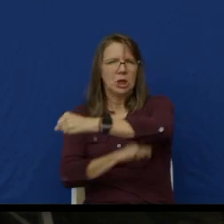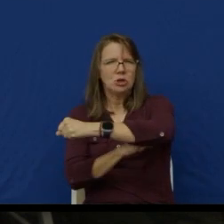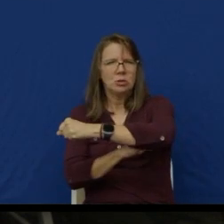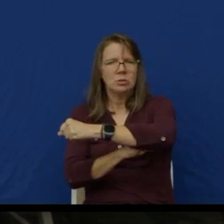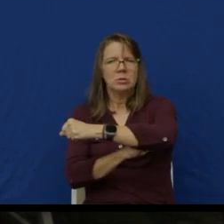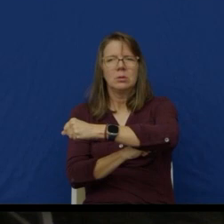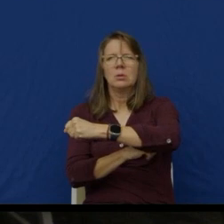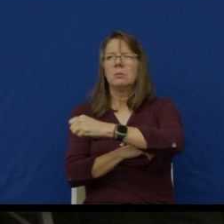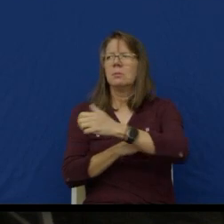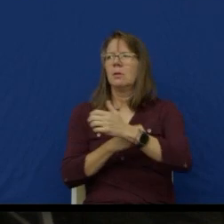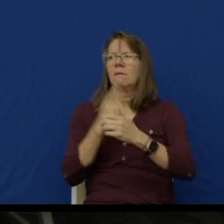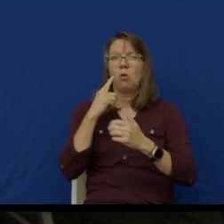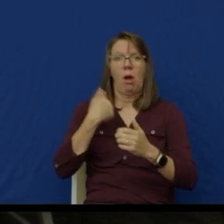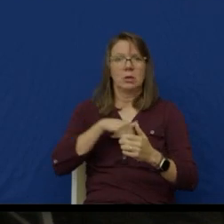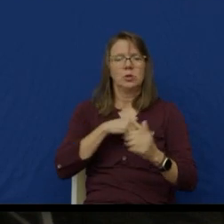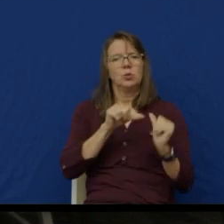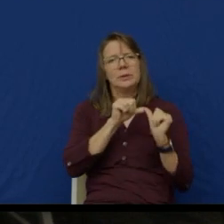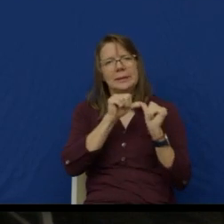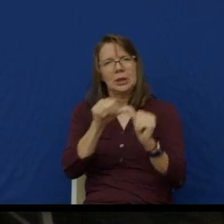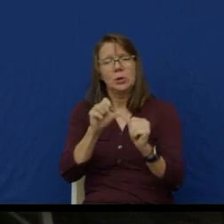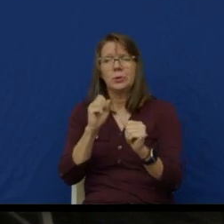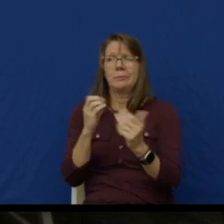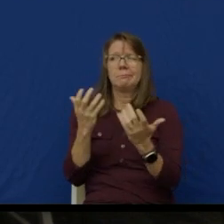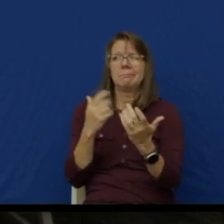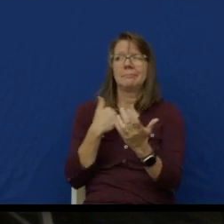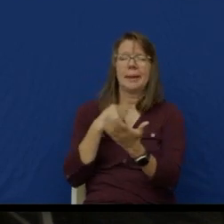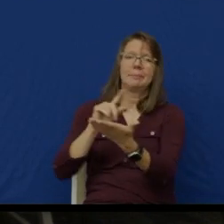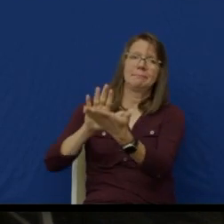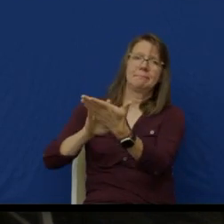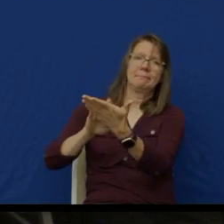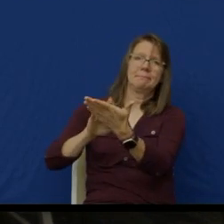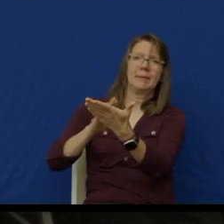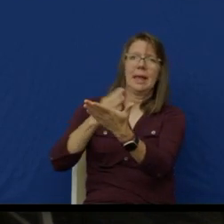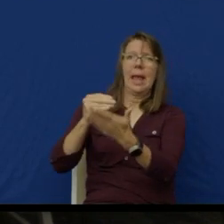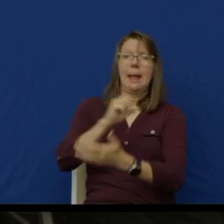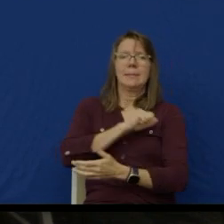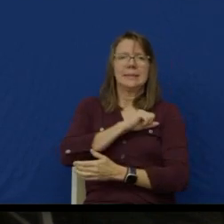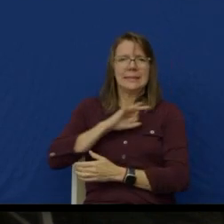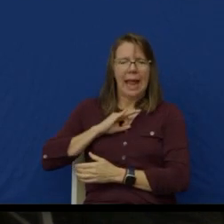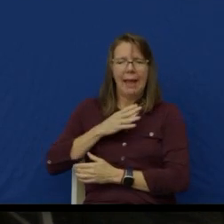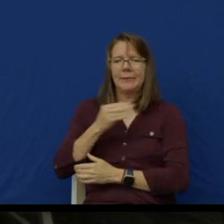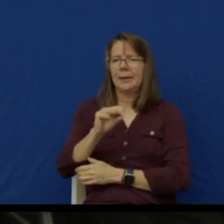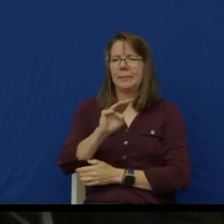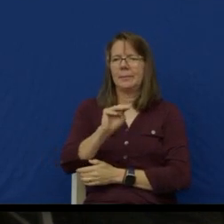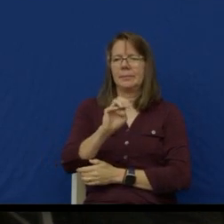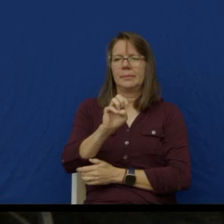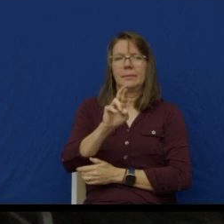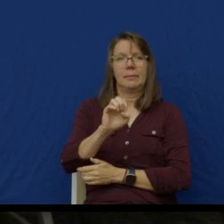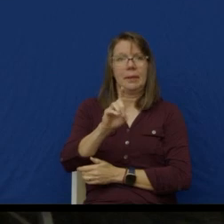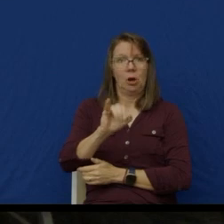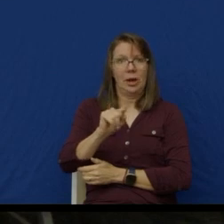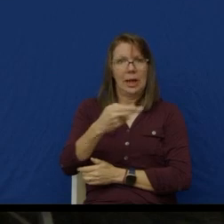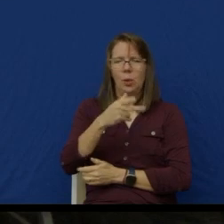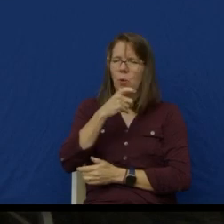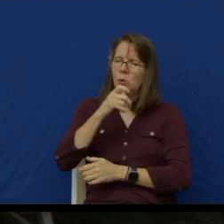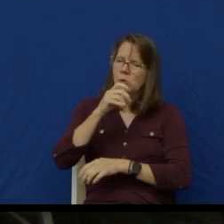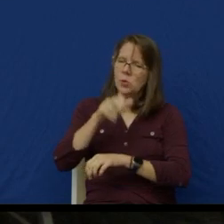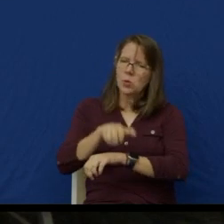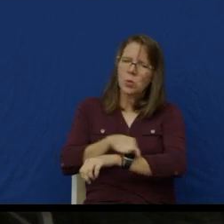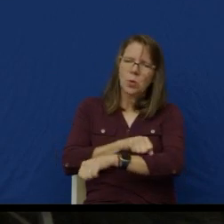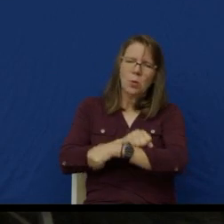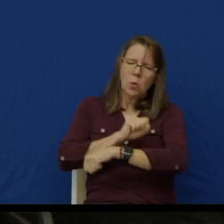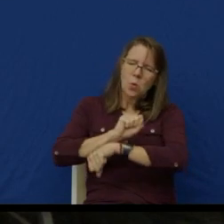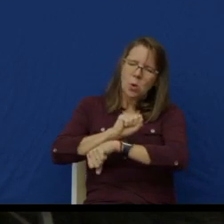future. So I applaud him and the staff, Meredith and the other ones that did all the work on it. You know, getting it to